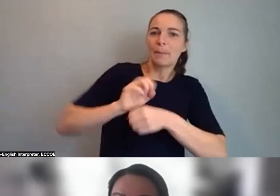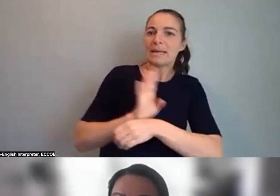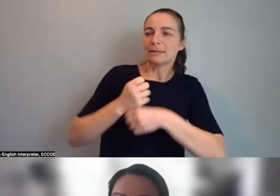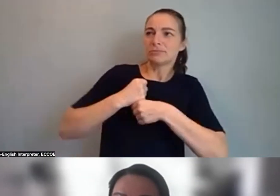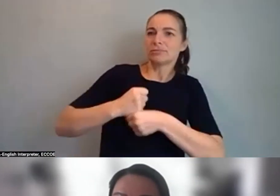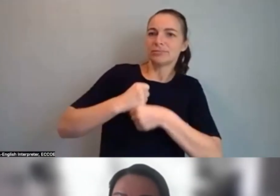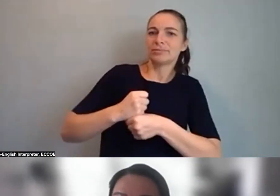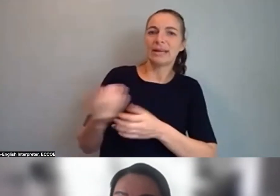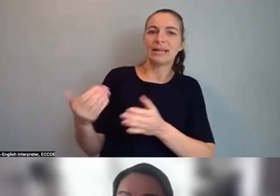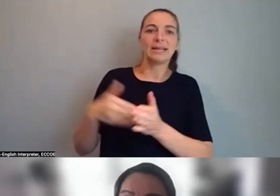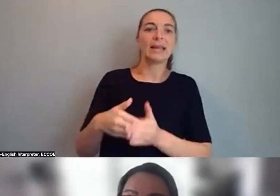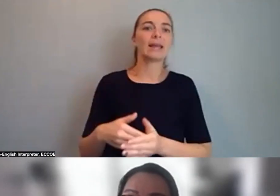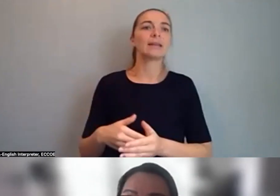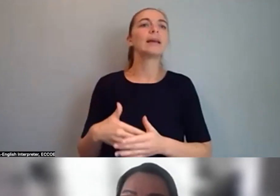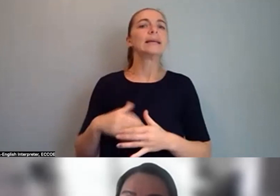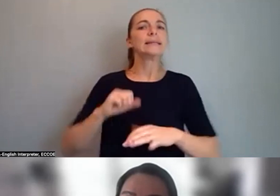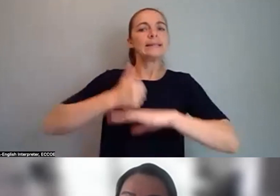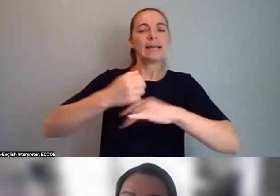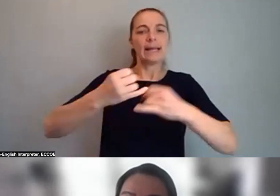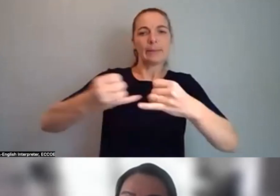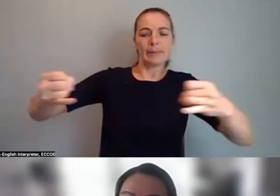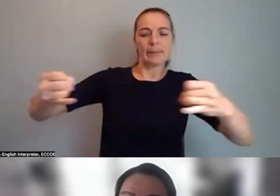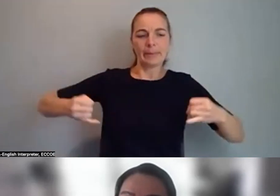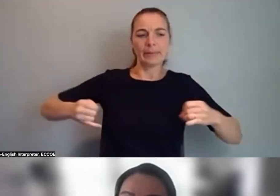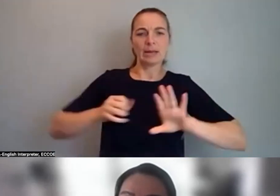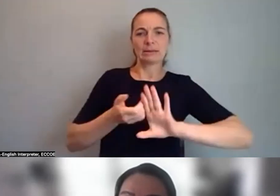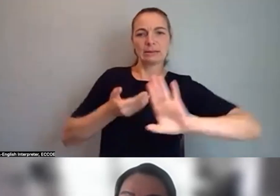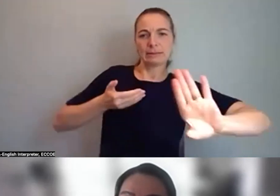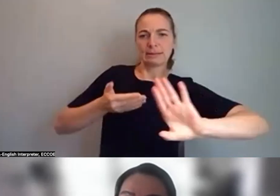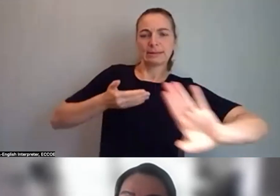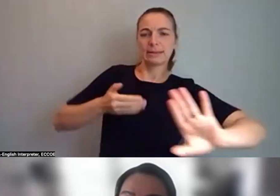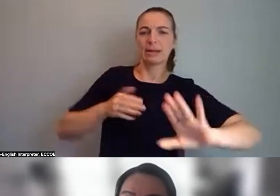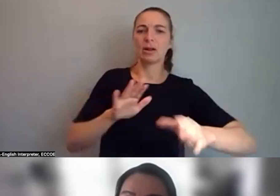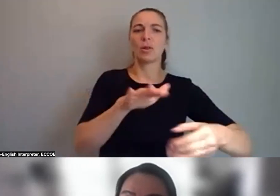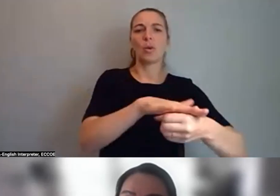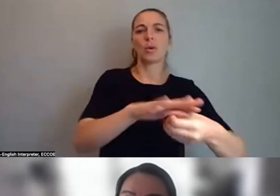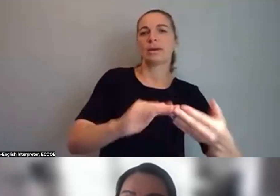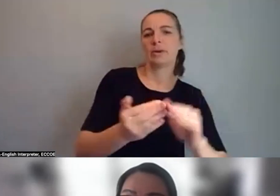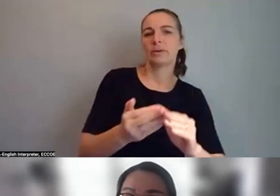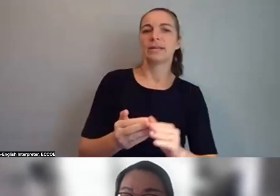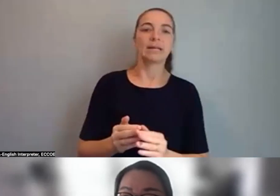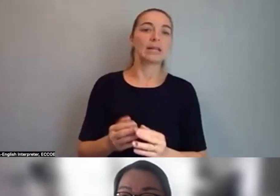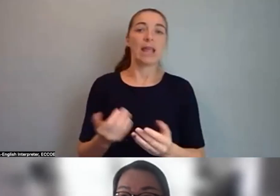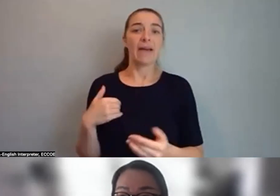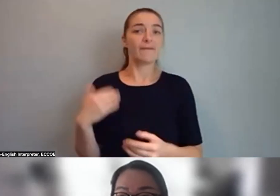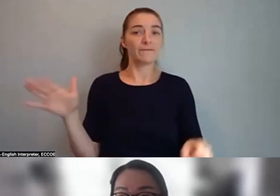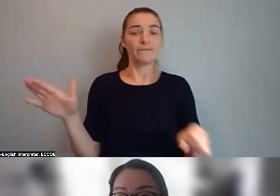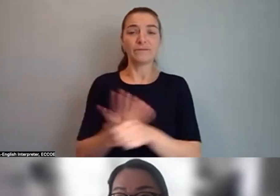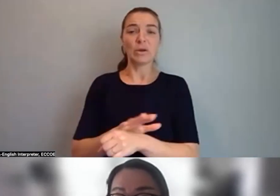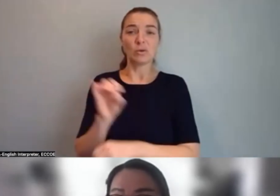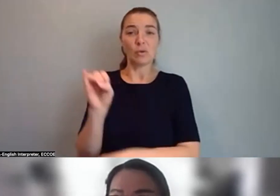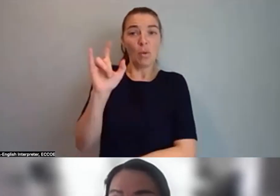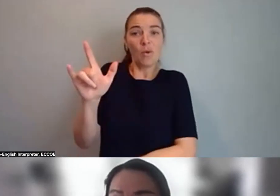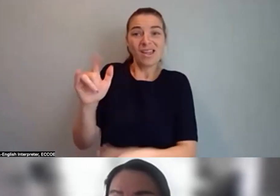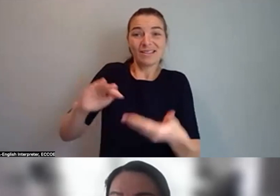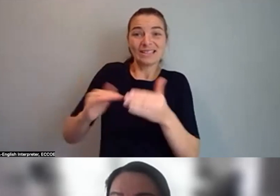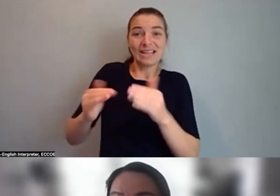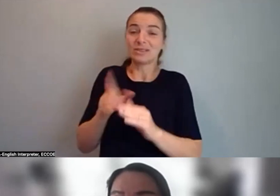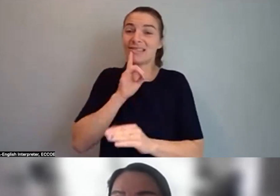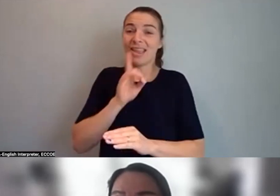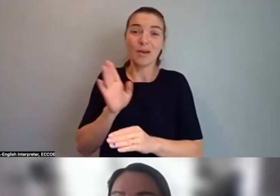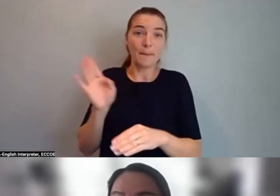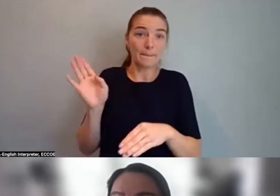the drilling sites and the local communities. You know, you have entire, you know, oil towns that are still, you know, really based on that.